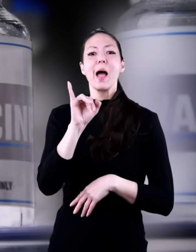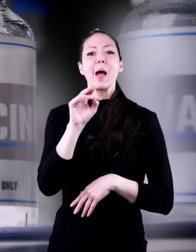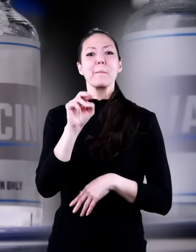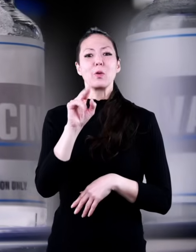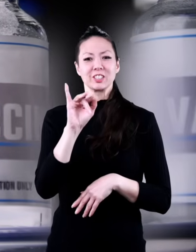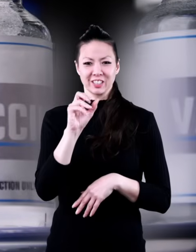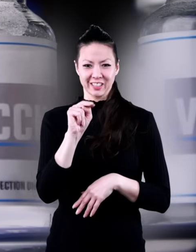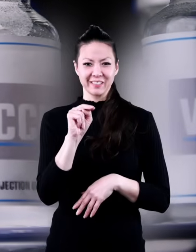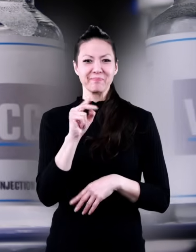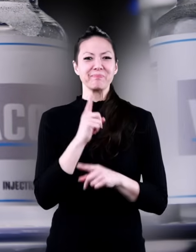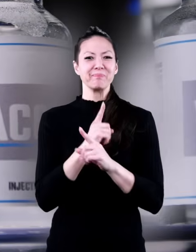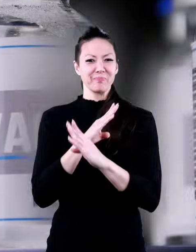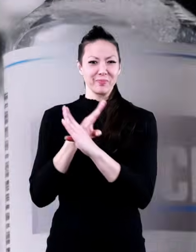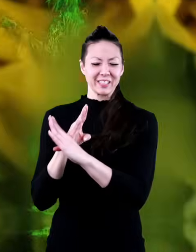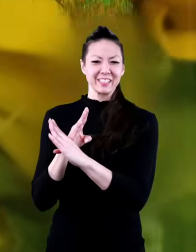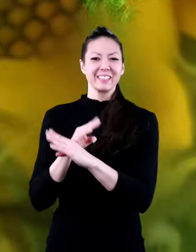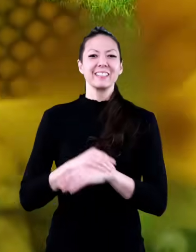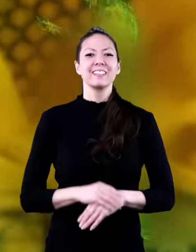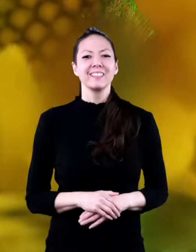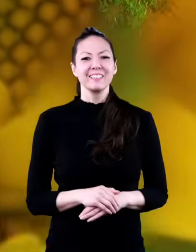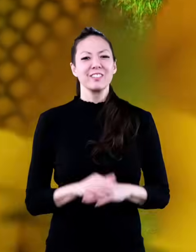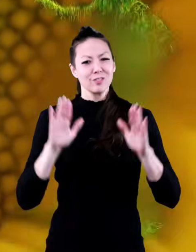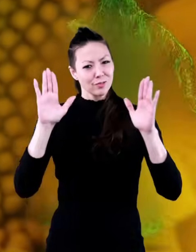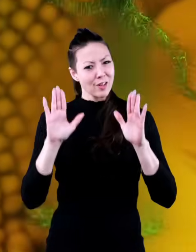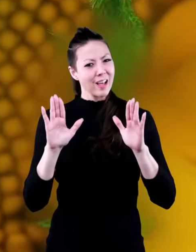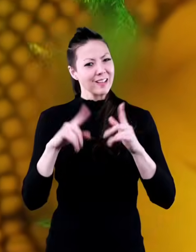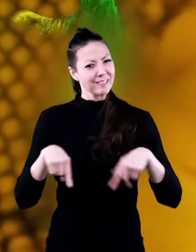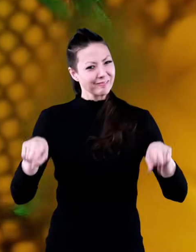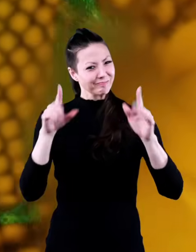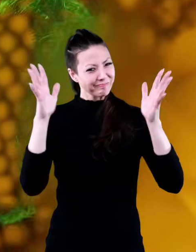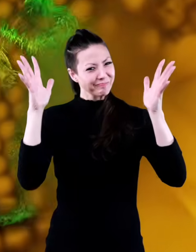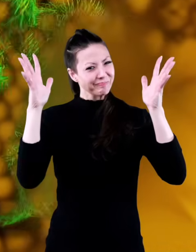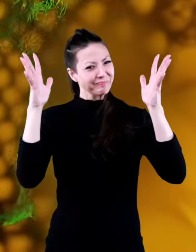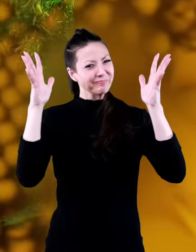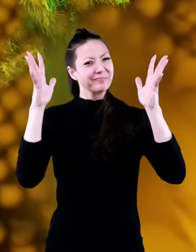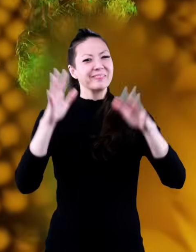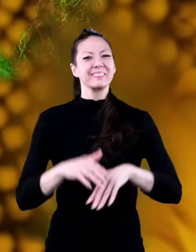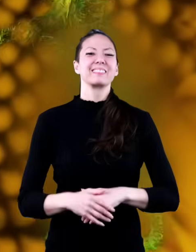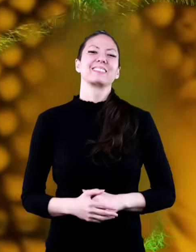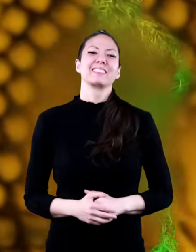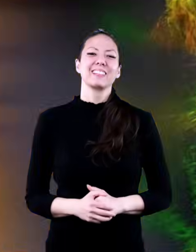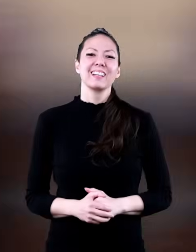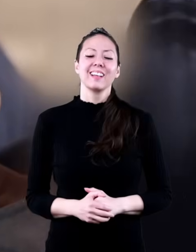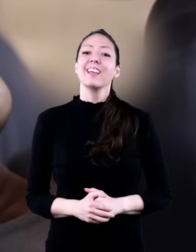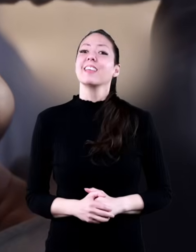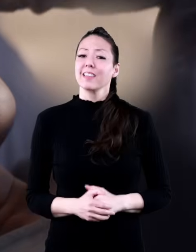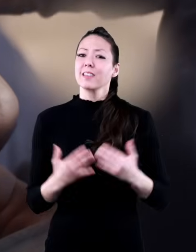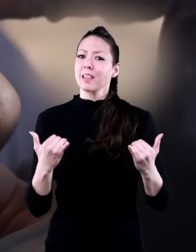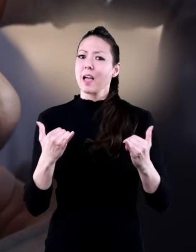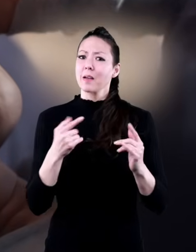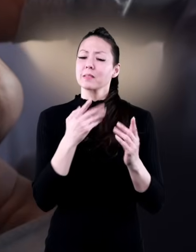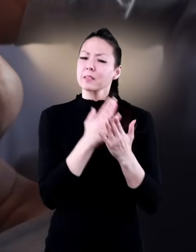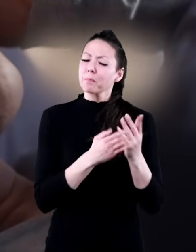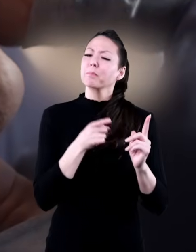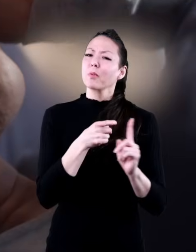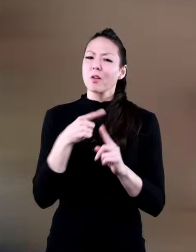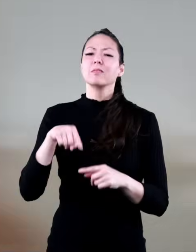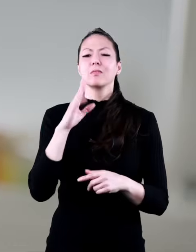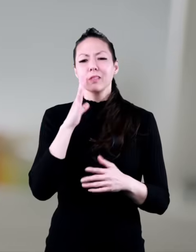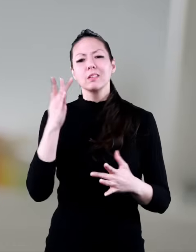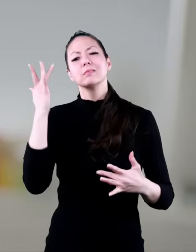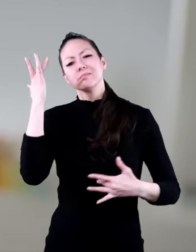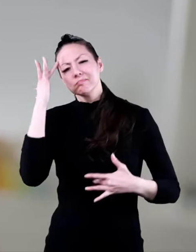immunization great job germ experts at some point in time